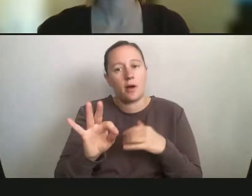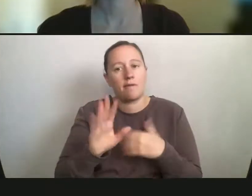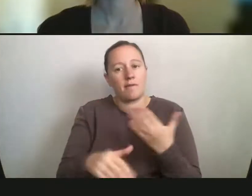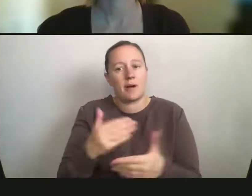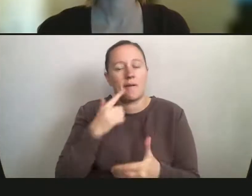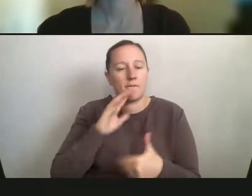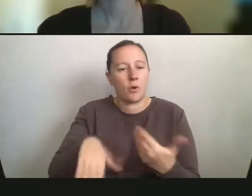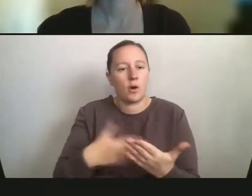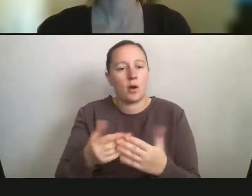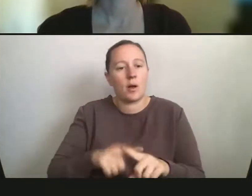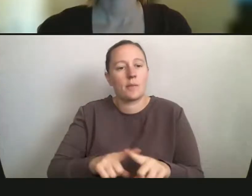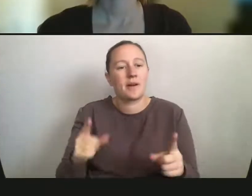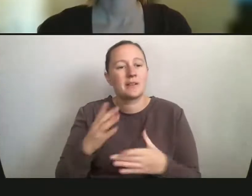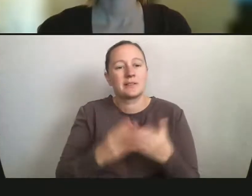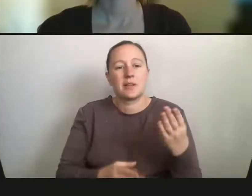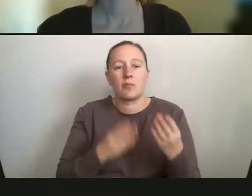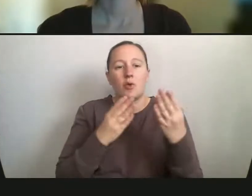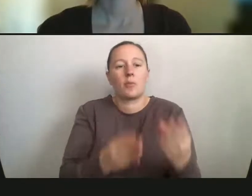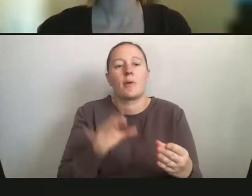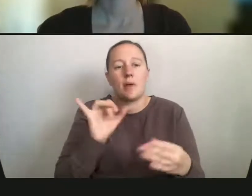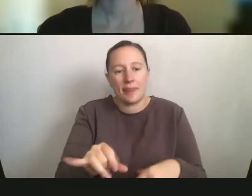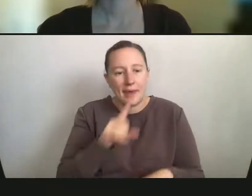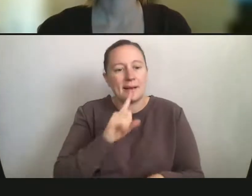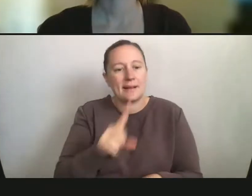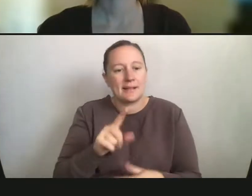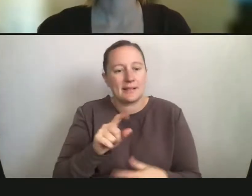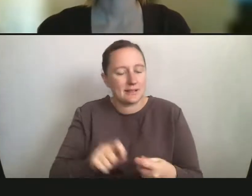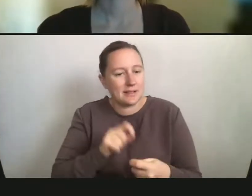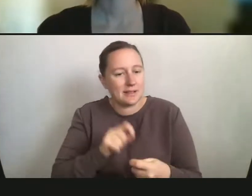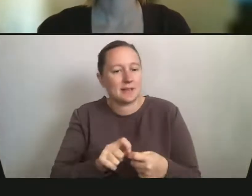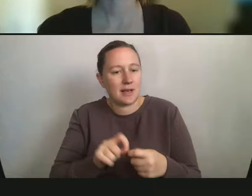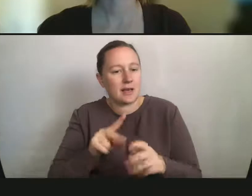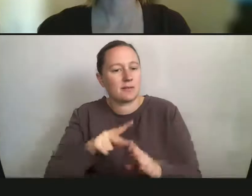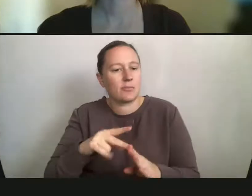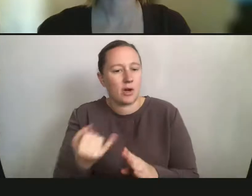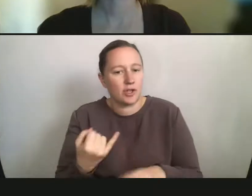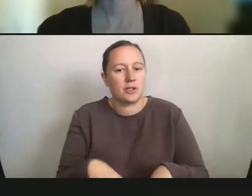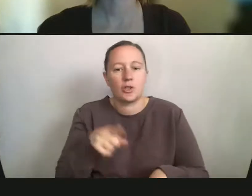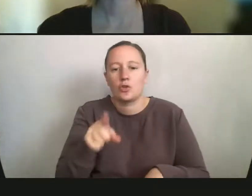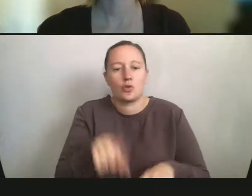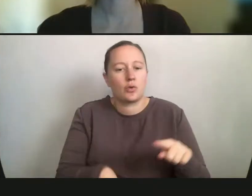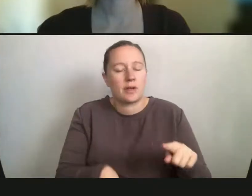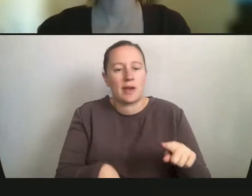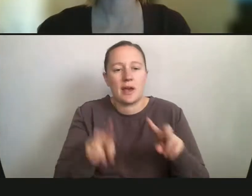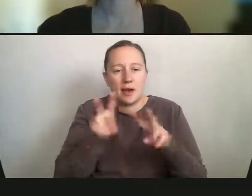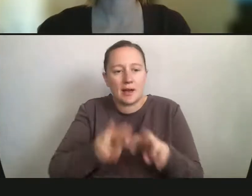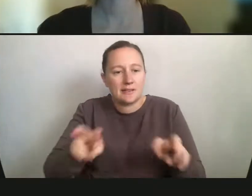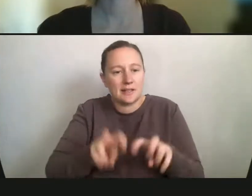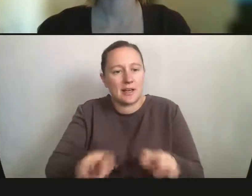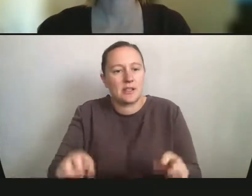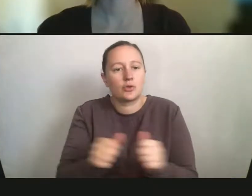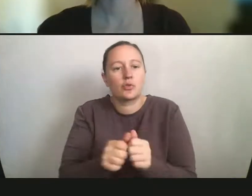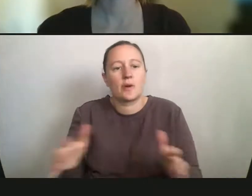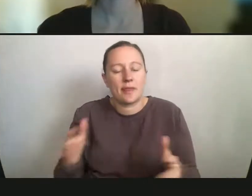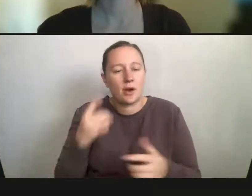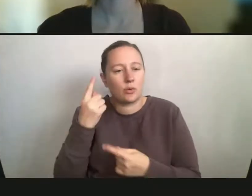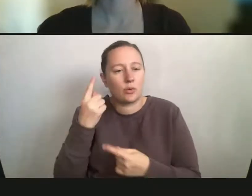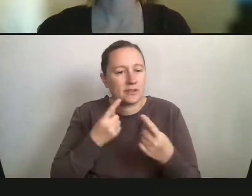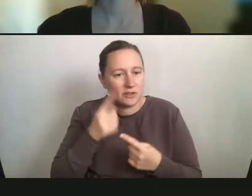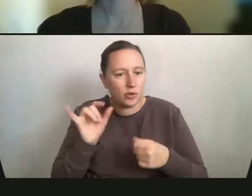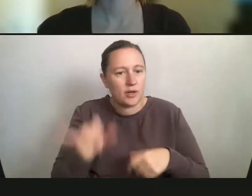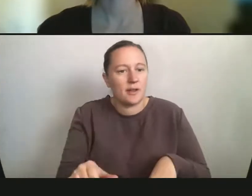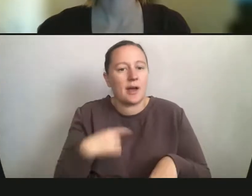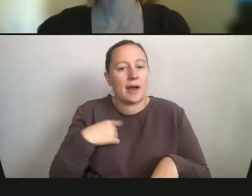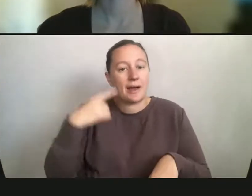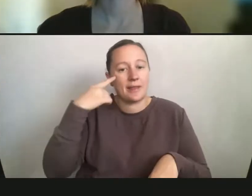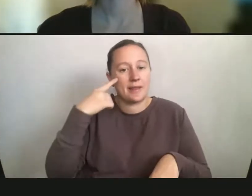some proposals for which that is the proposed research project, and you can't really assess it without also considering that. I